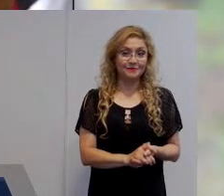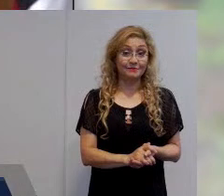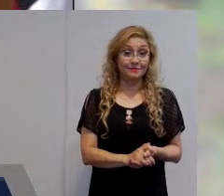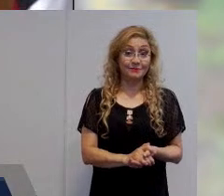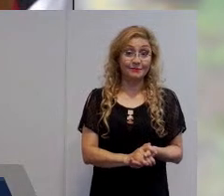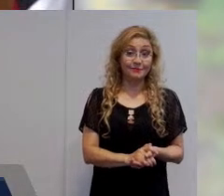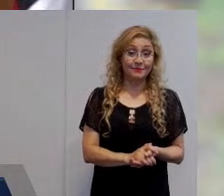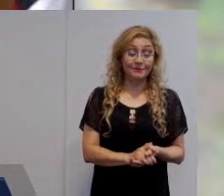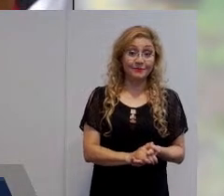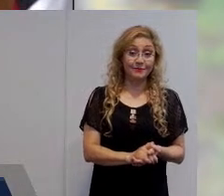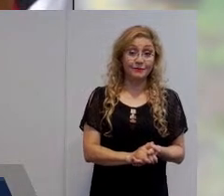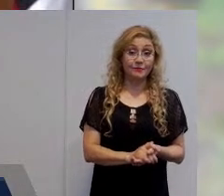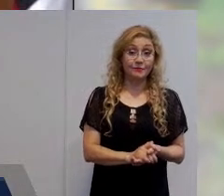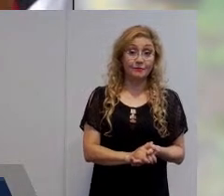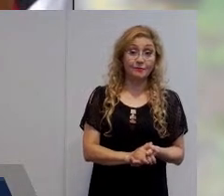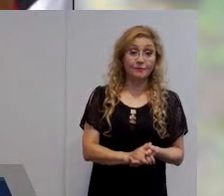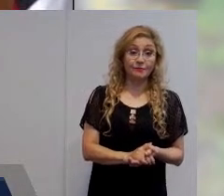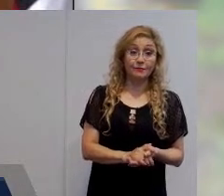In Belize,